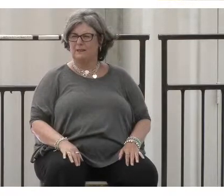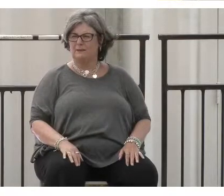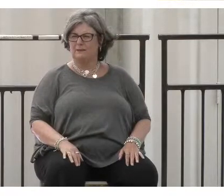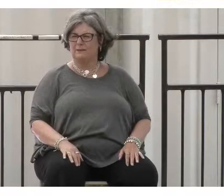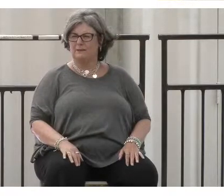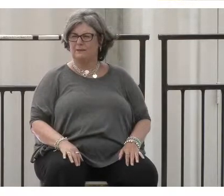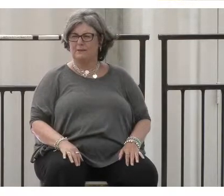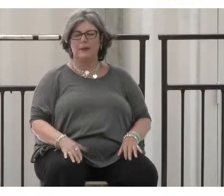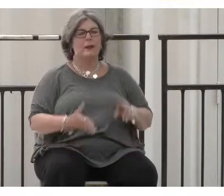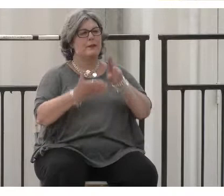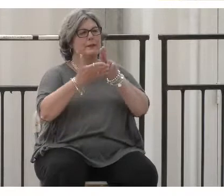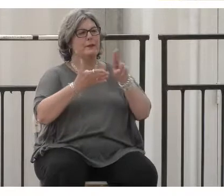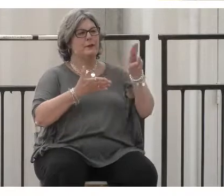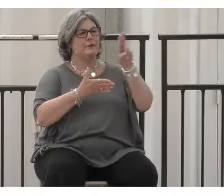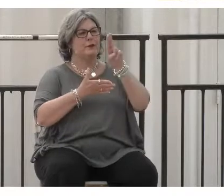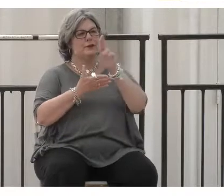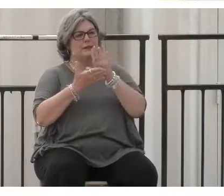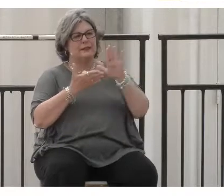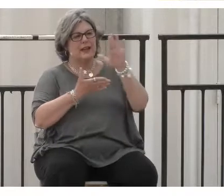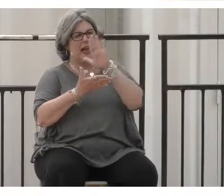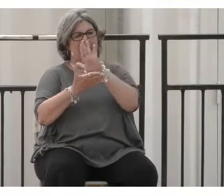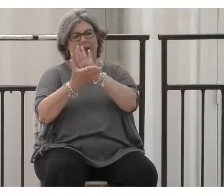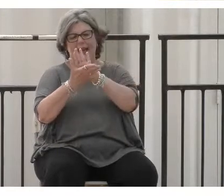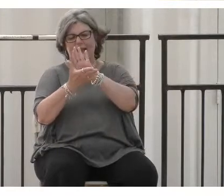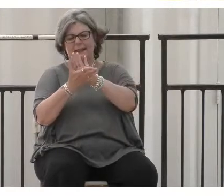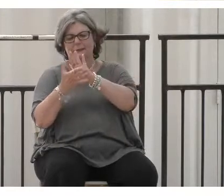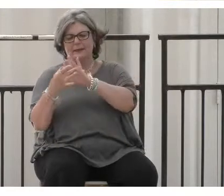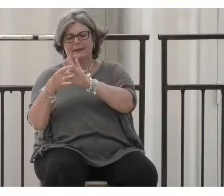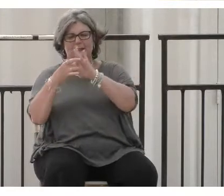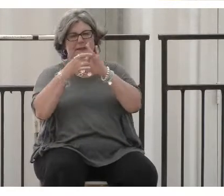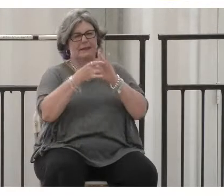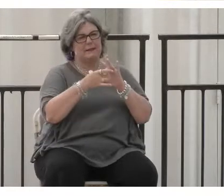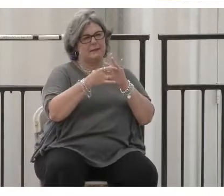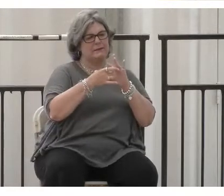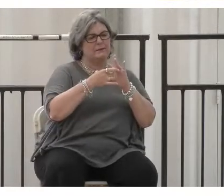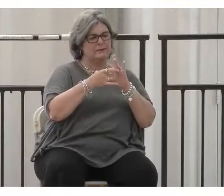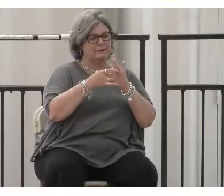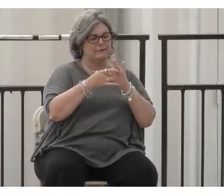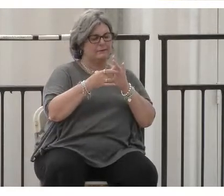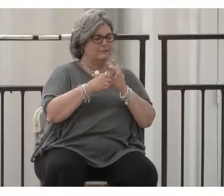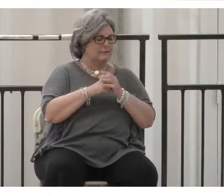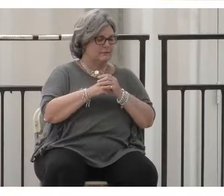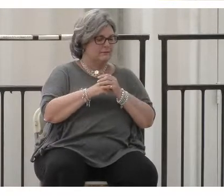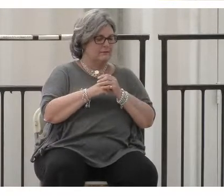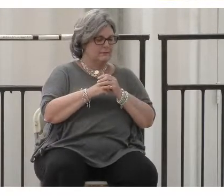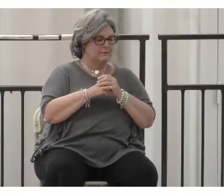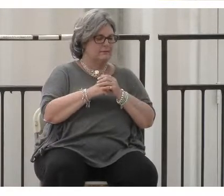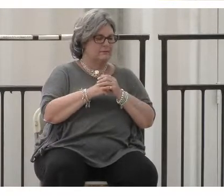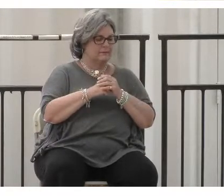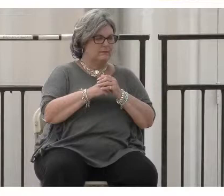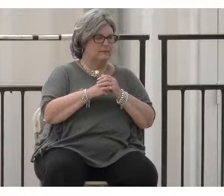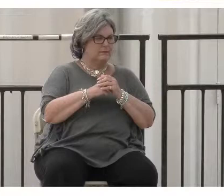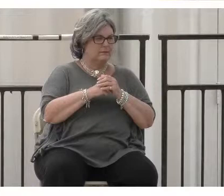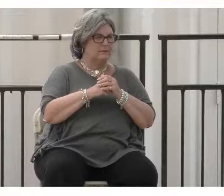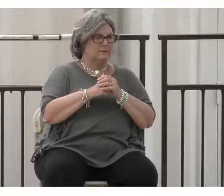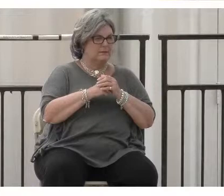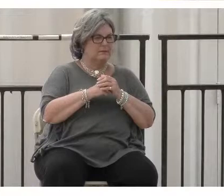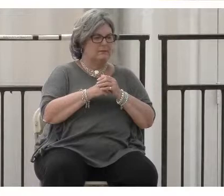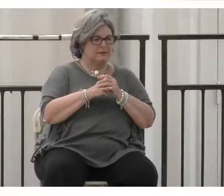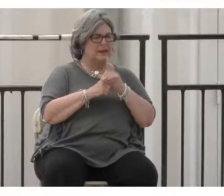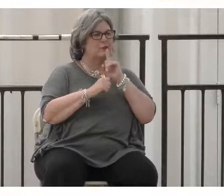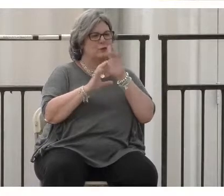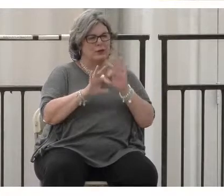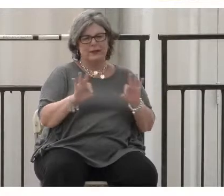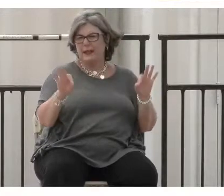the universities and academia and also government will be really, really